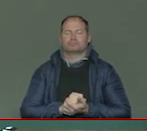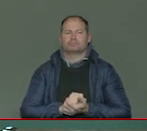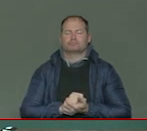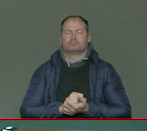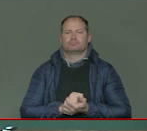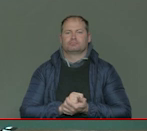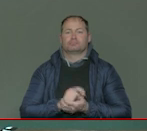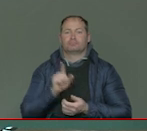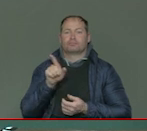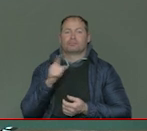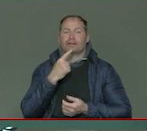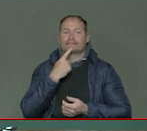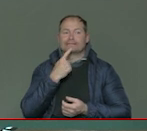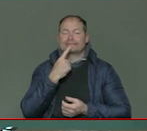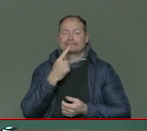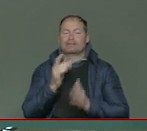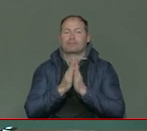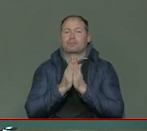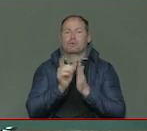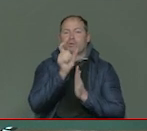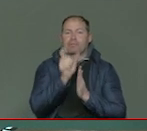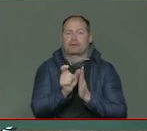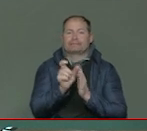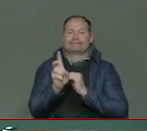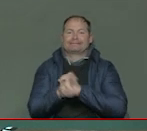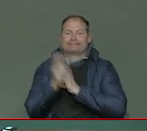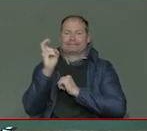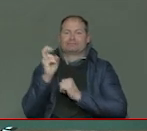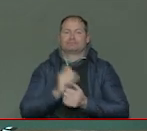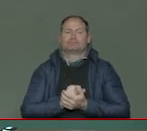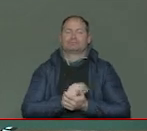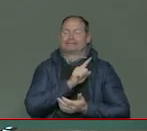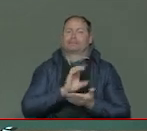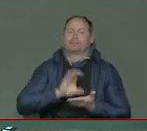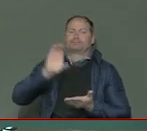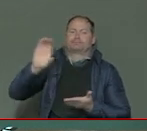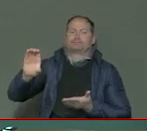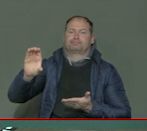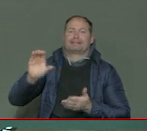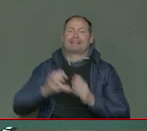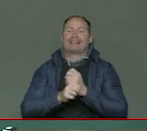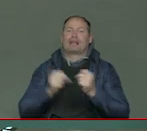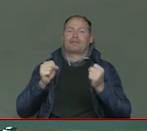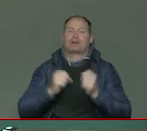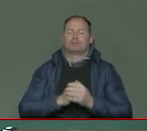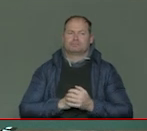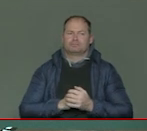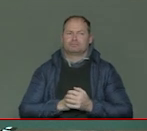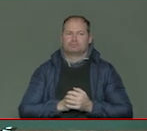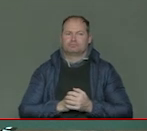it was stolen by the bookkeeper. No, he never deposited the money. So how can you